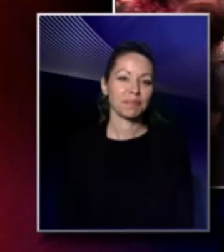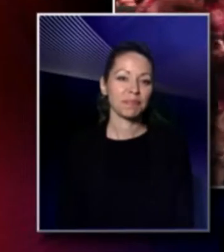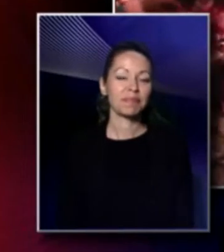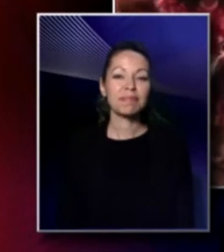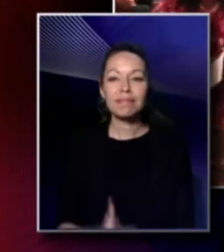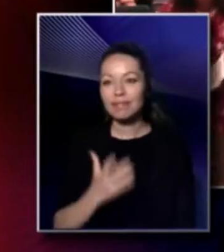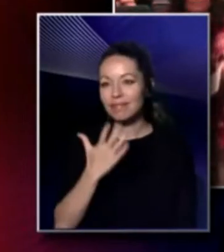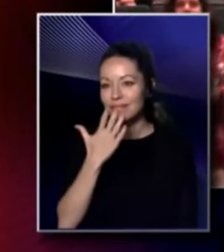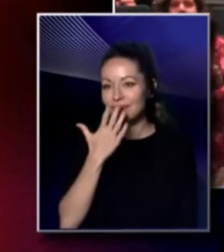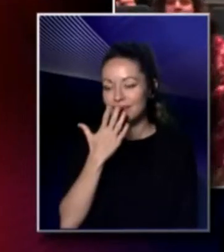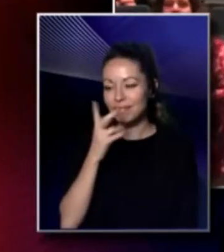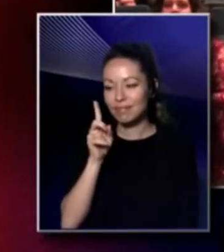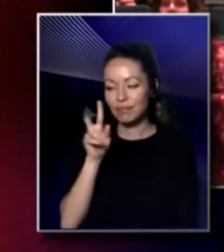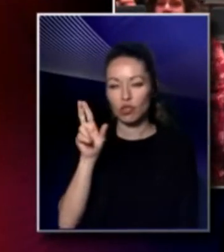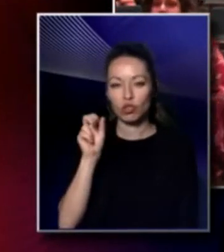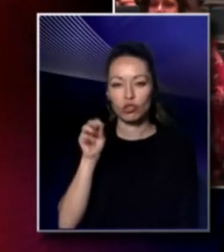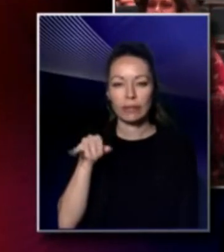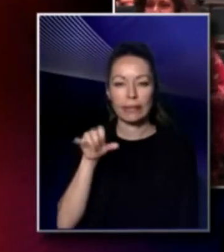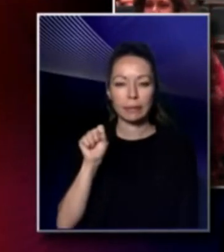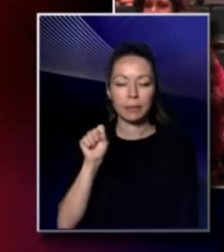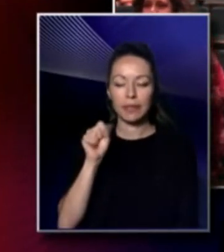Thank you very much.